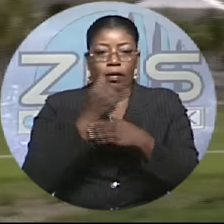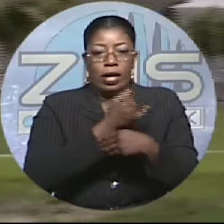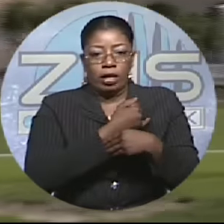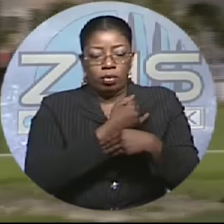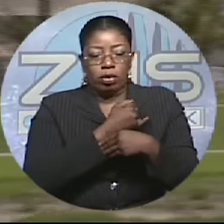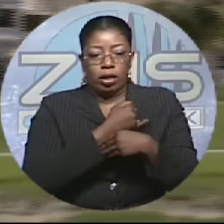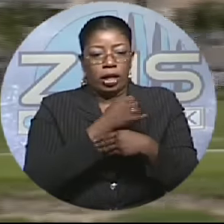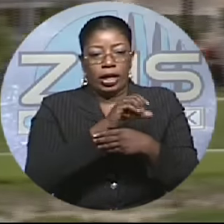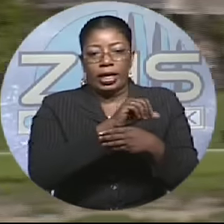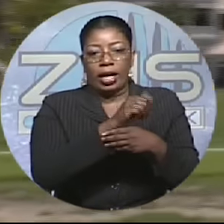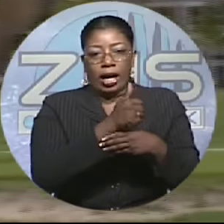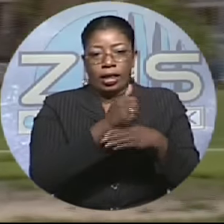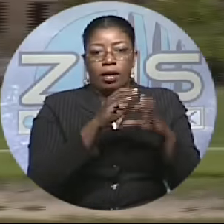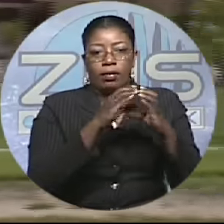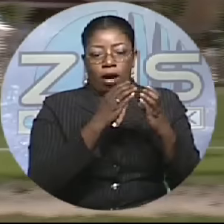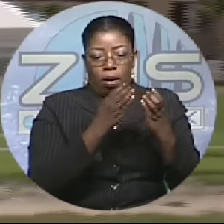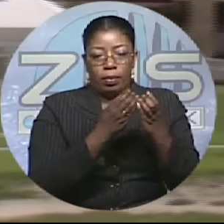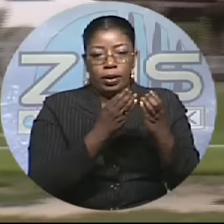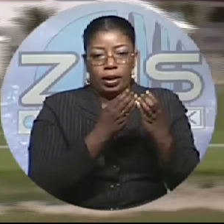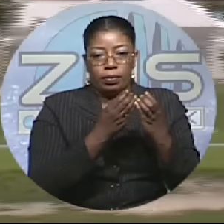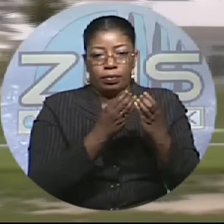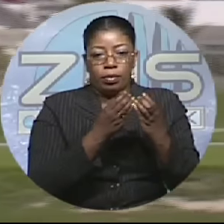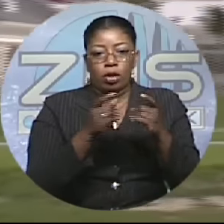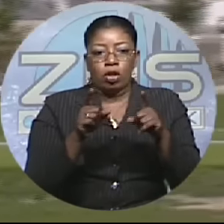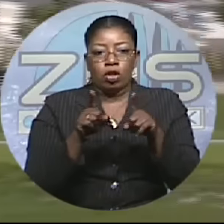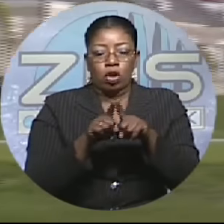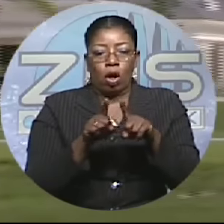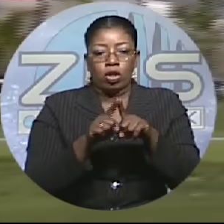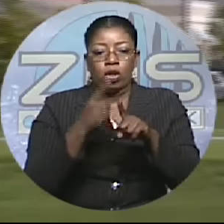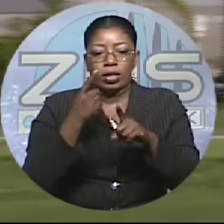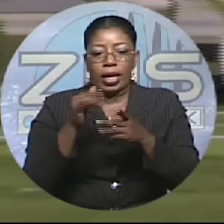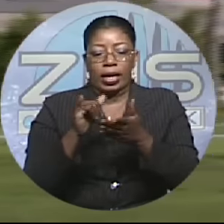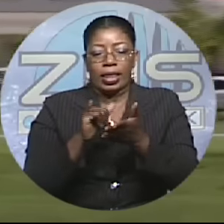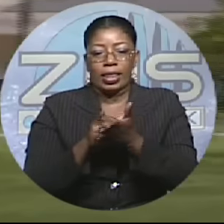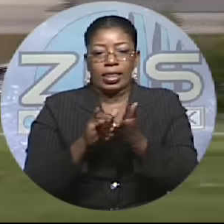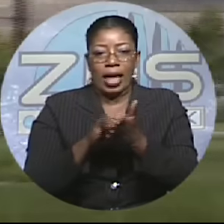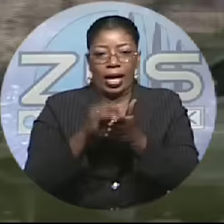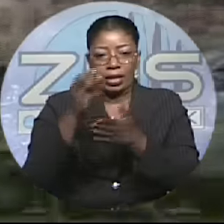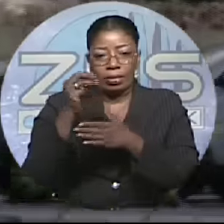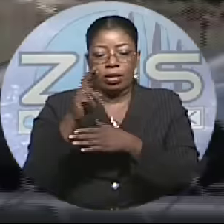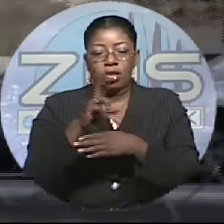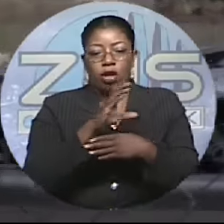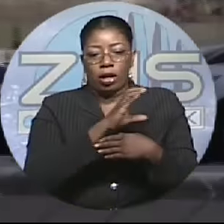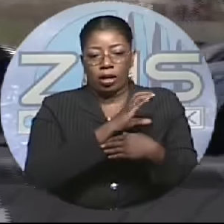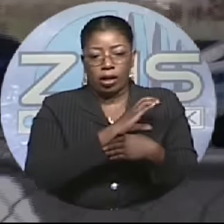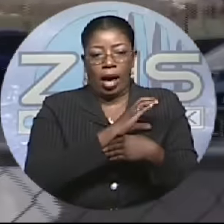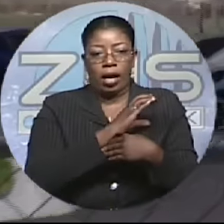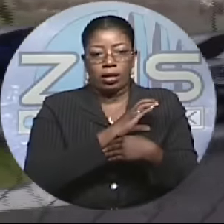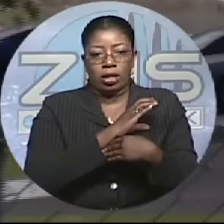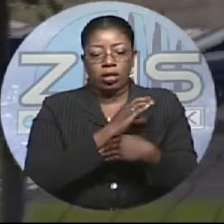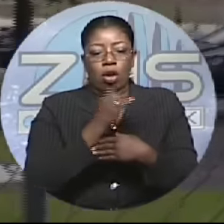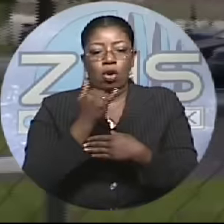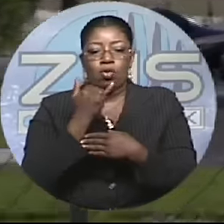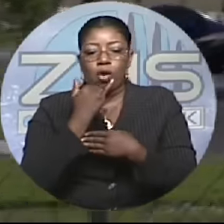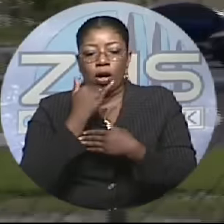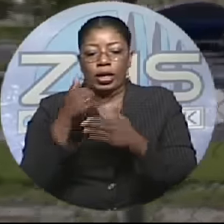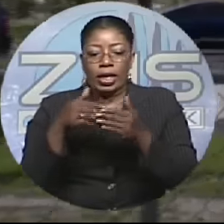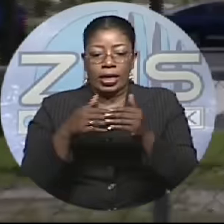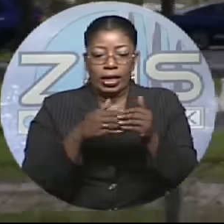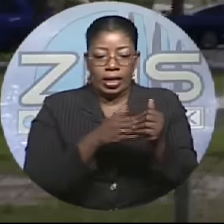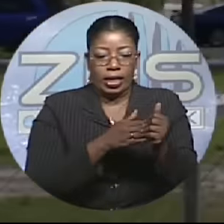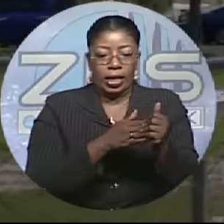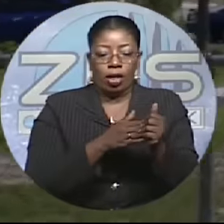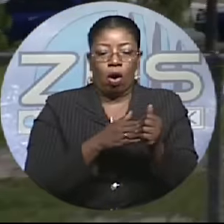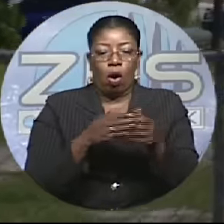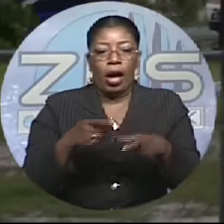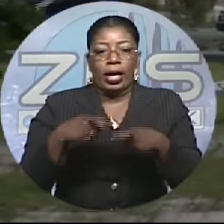his affiliated companies. Mrs. Gibson concluded in her statement that Mr. Cash is intentionally misleading the Bahamian public, and